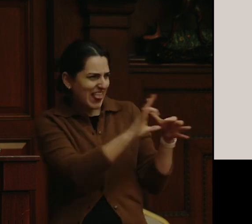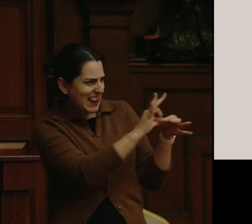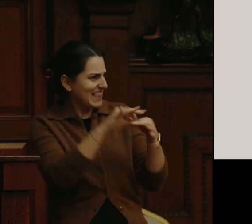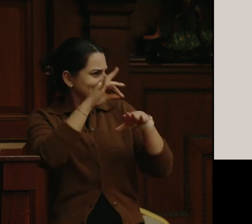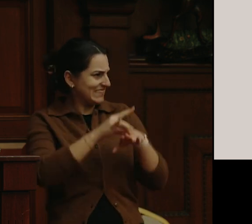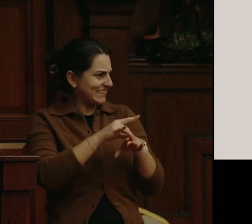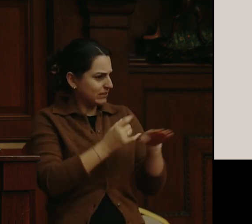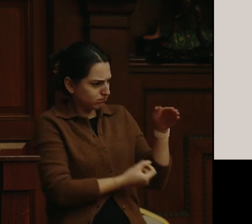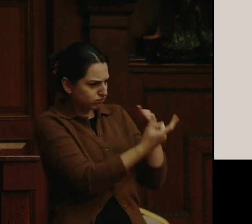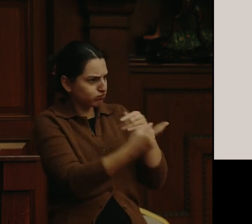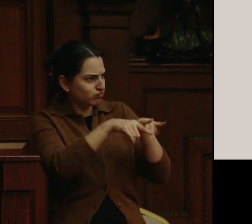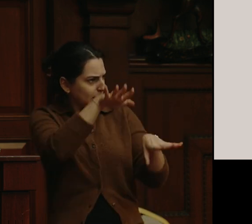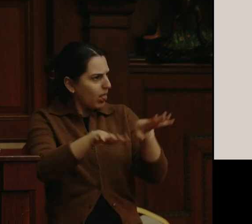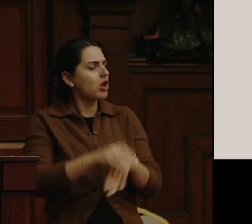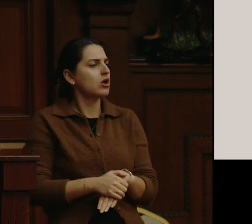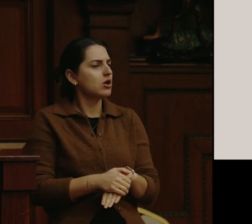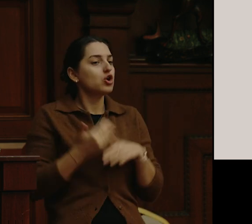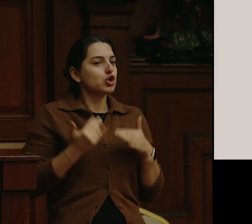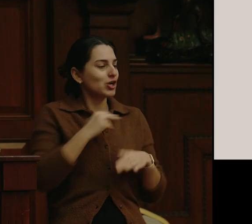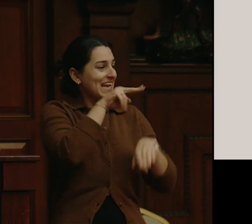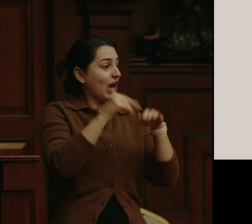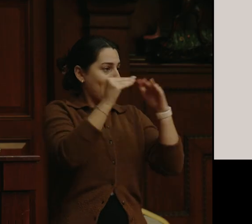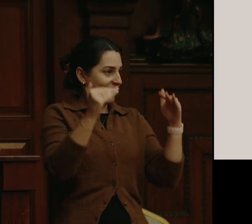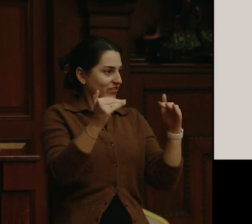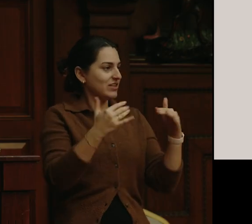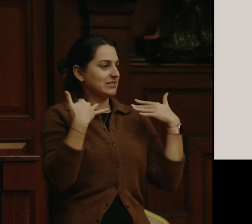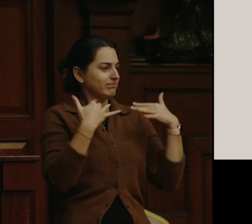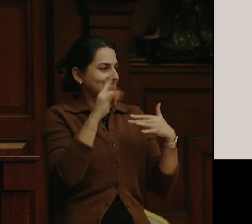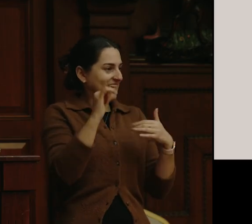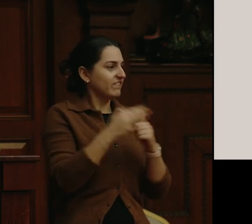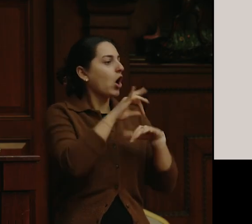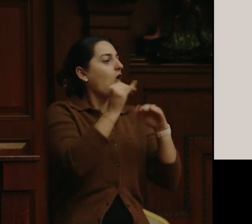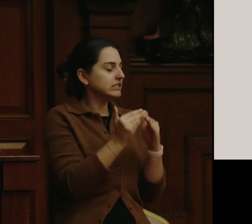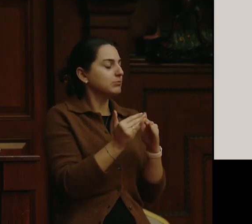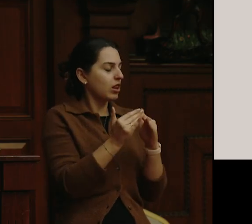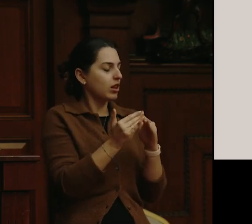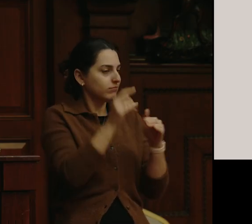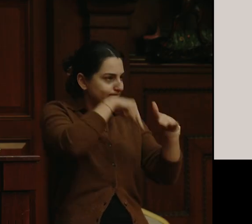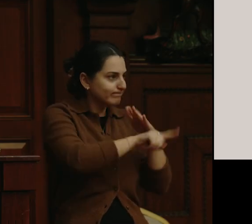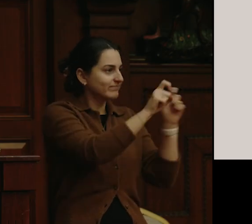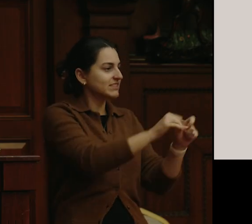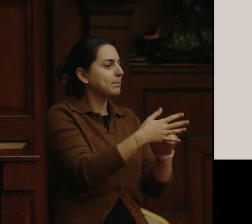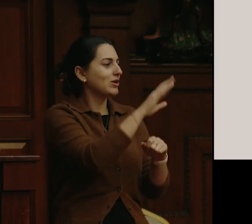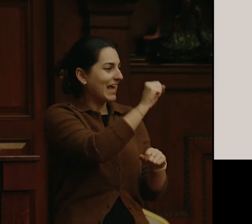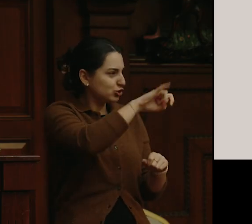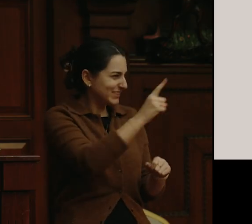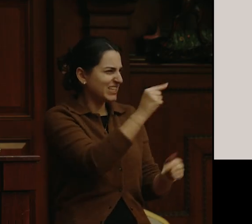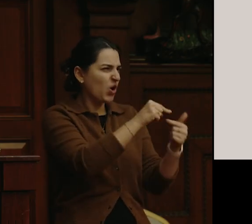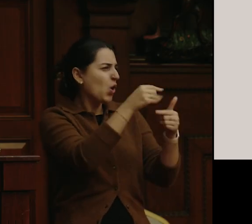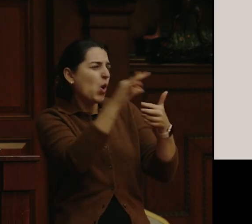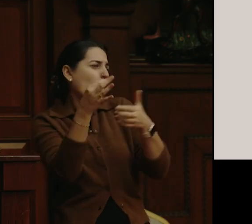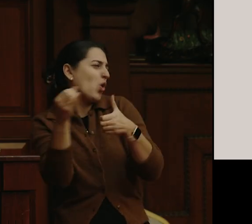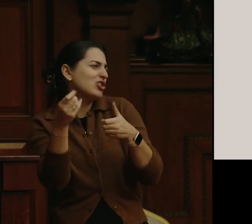diseases as well. Our current national level data on hospitalizations due to Sjögren's or other